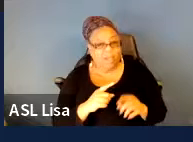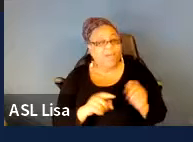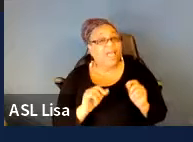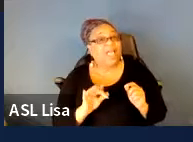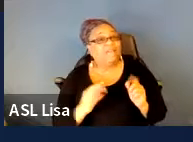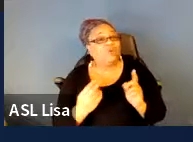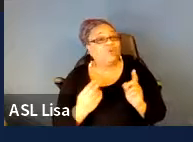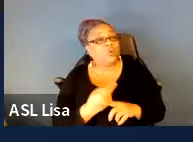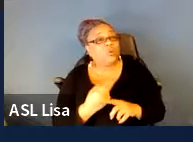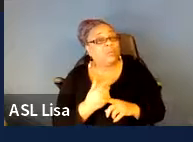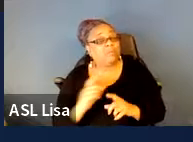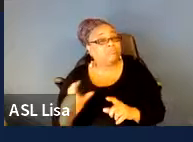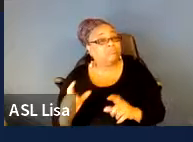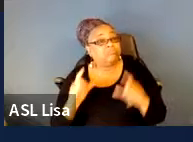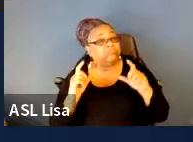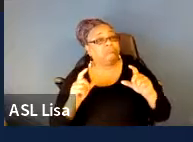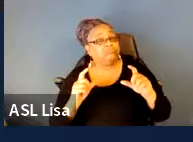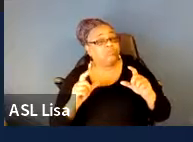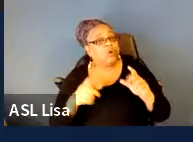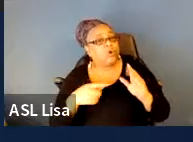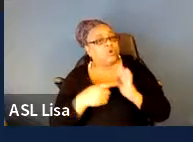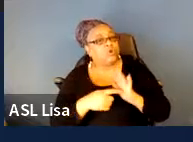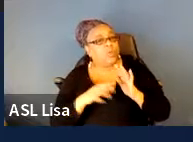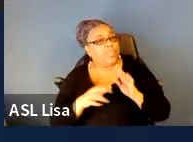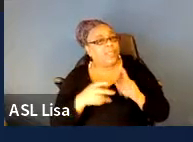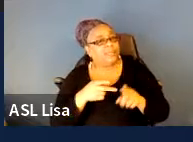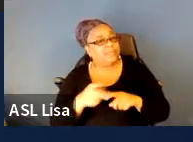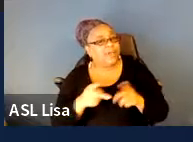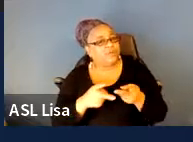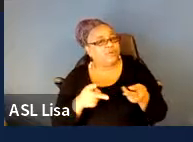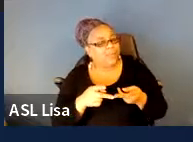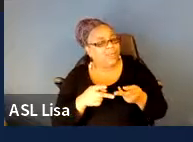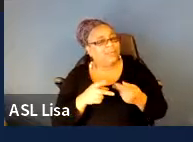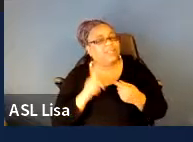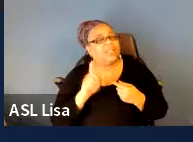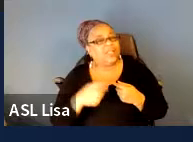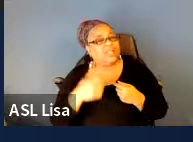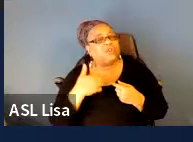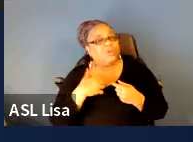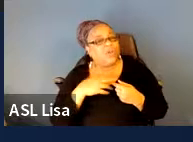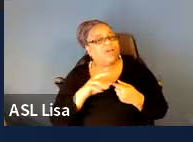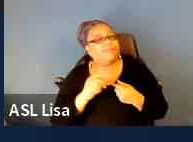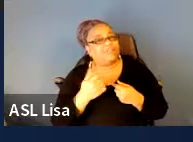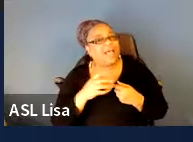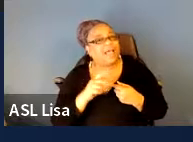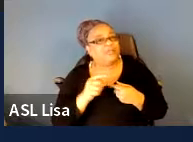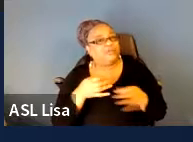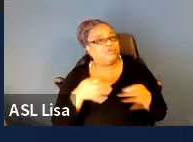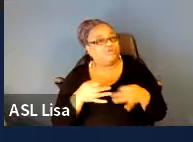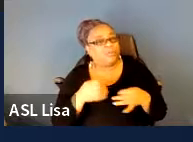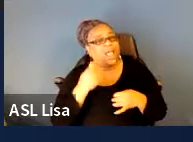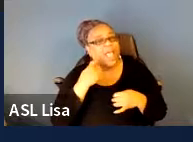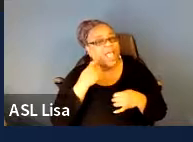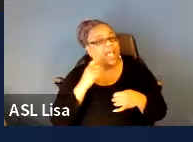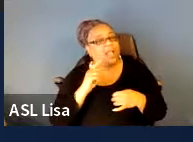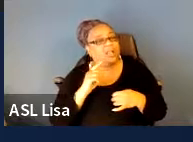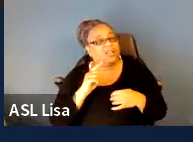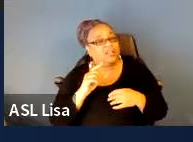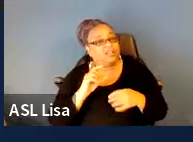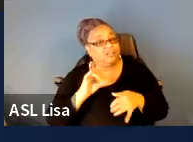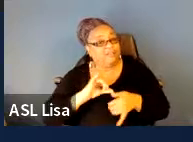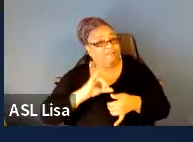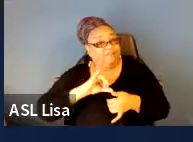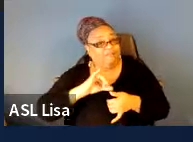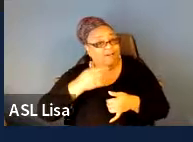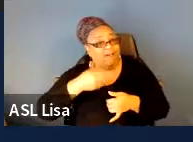them to designate that room or space, then they do need to have the text descriptor and the field height. But otherwise, we don't require them,